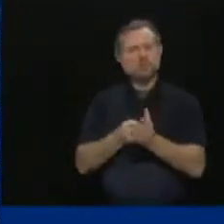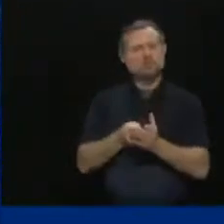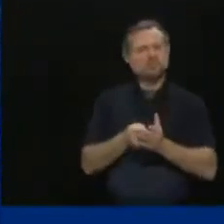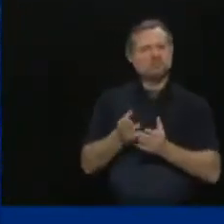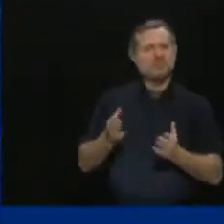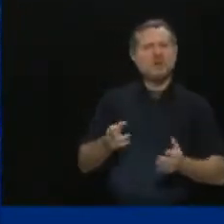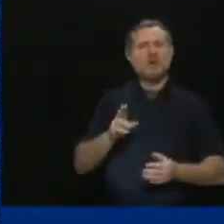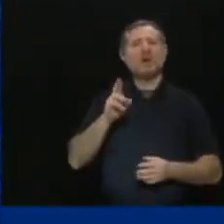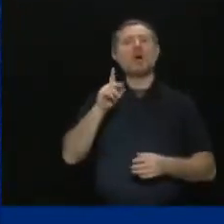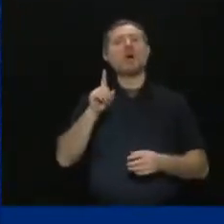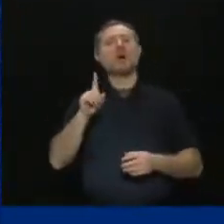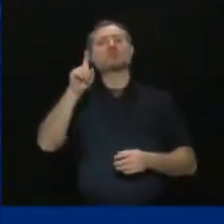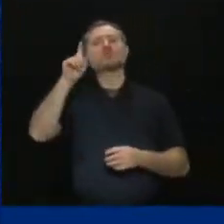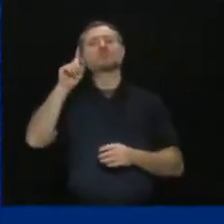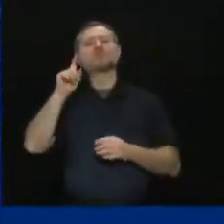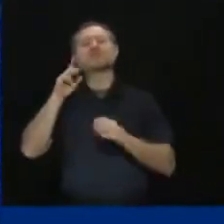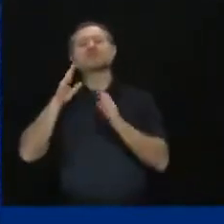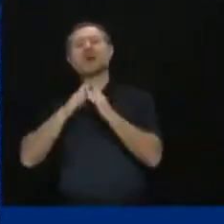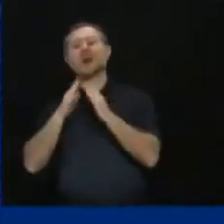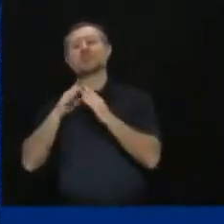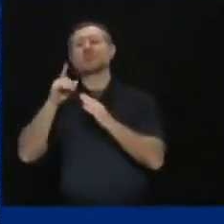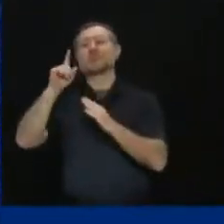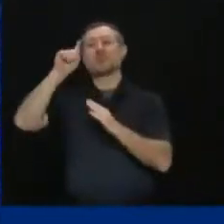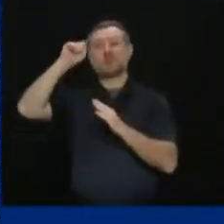York, people were called. They weren't called